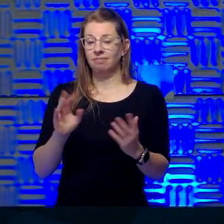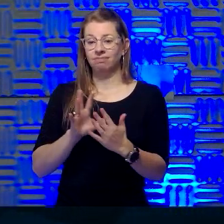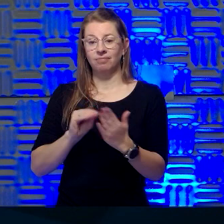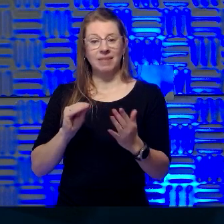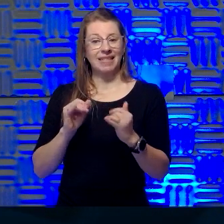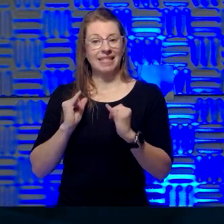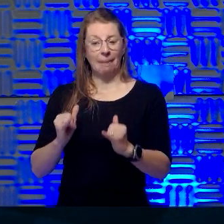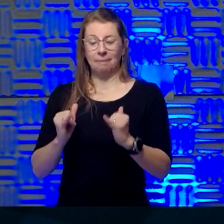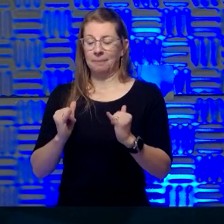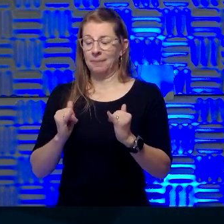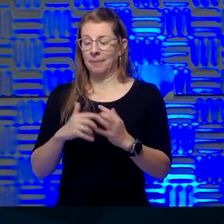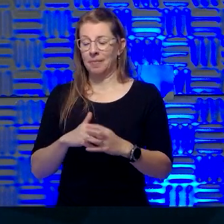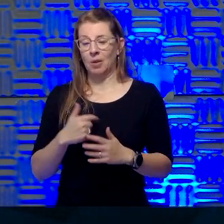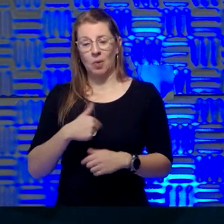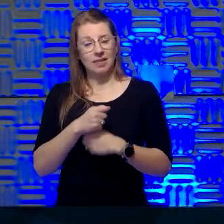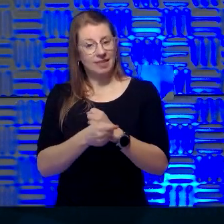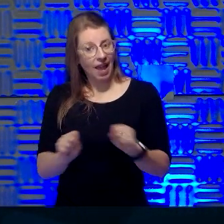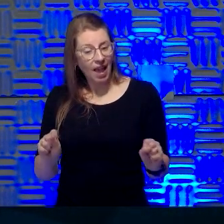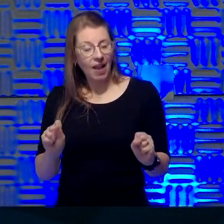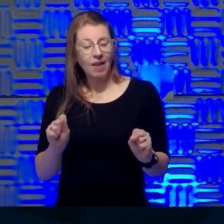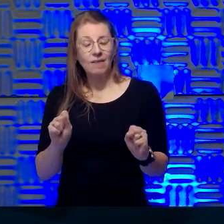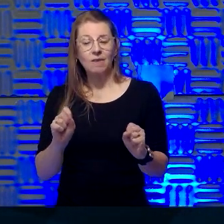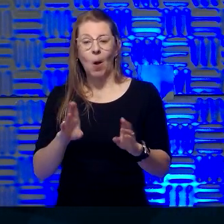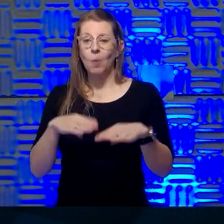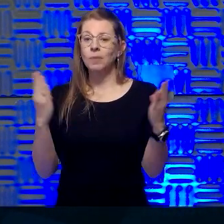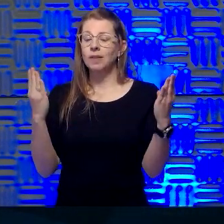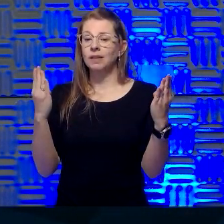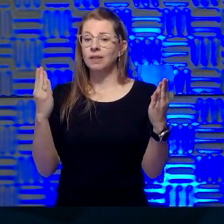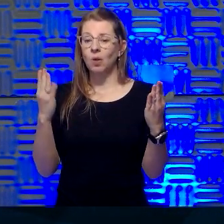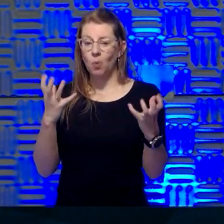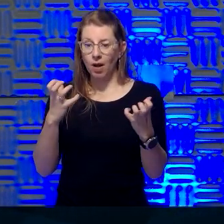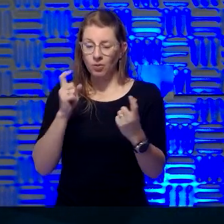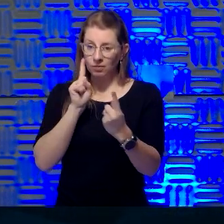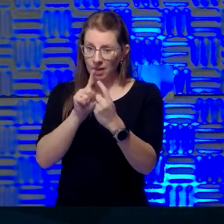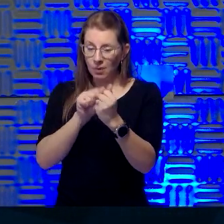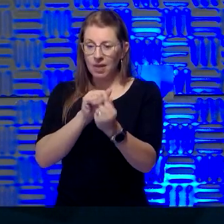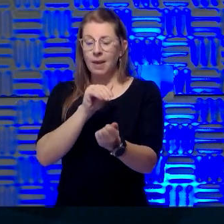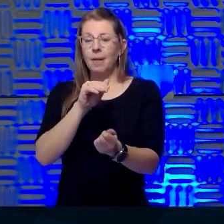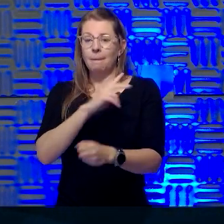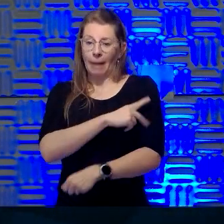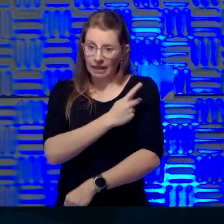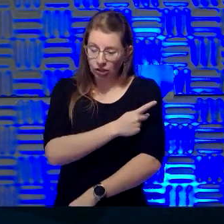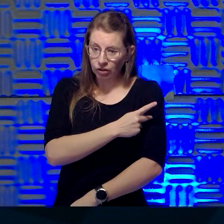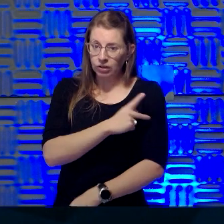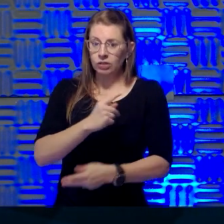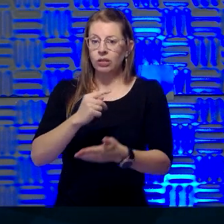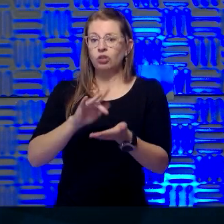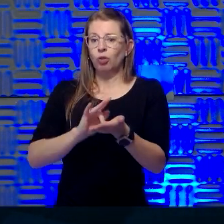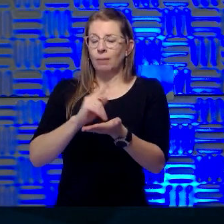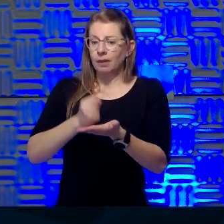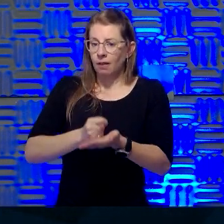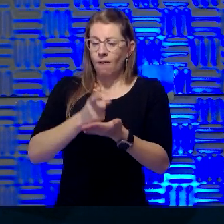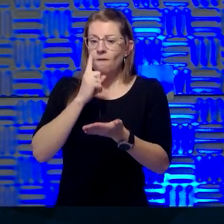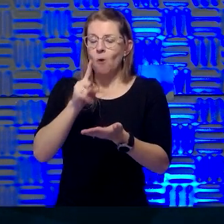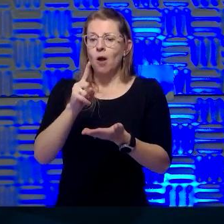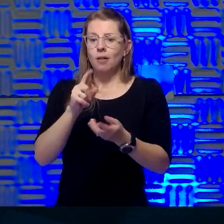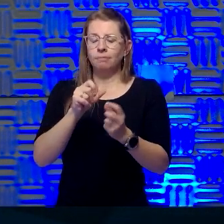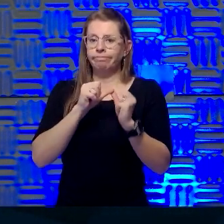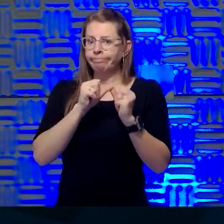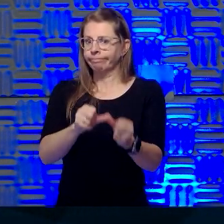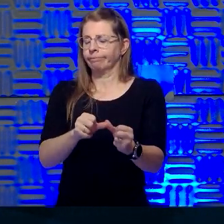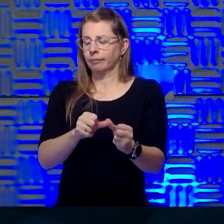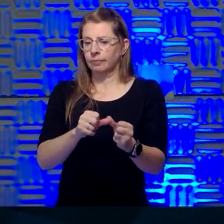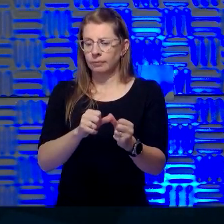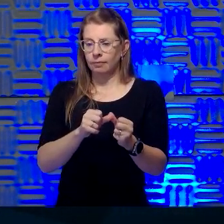We're safe. We're open. We want to see the patients. We want them to get treatment for their chronic conditions and any other